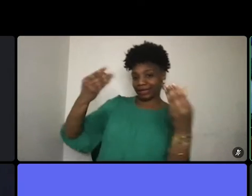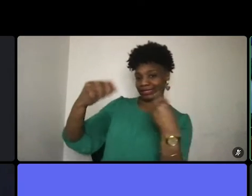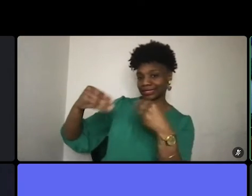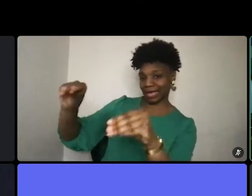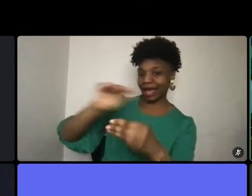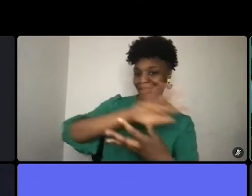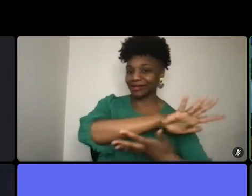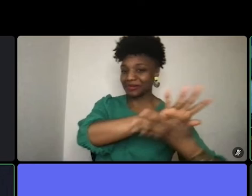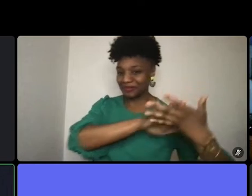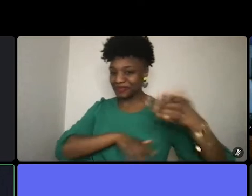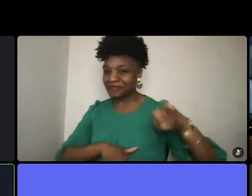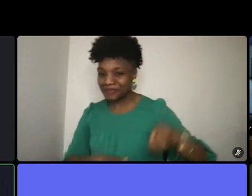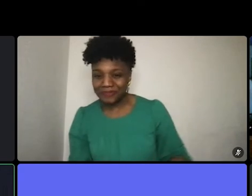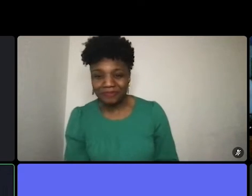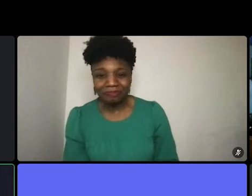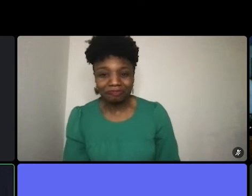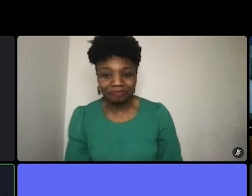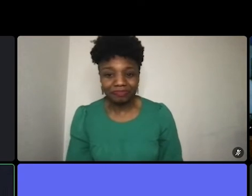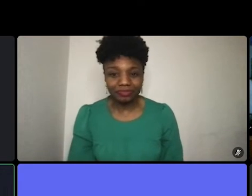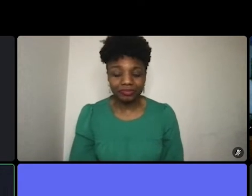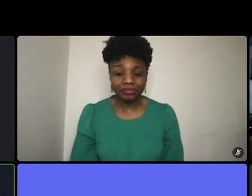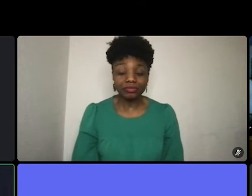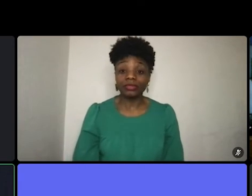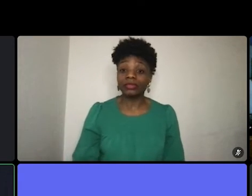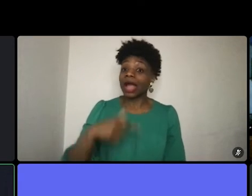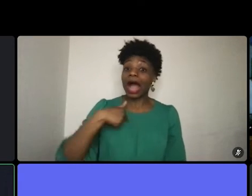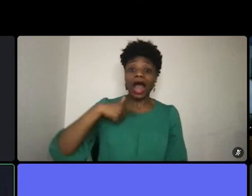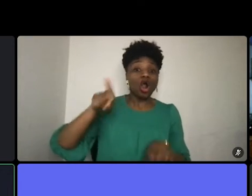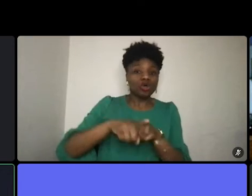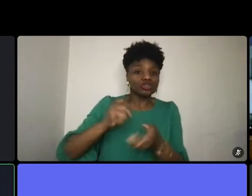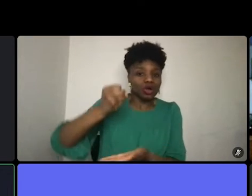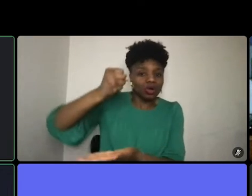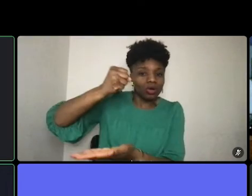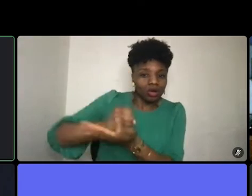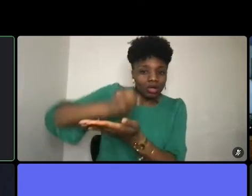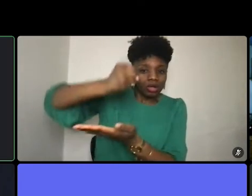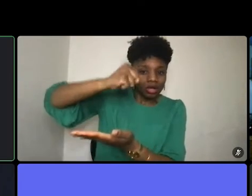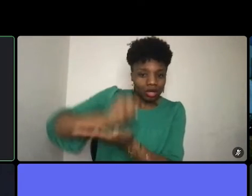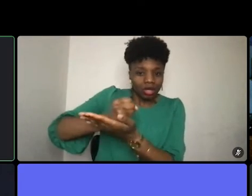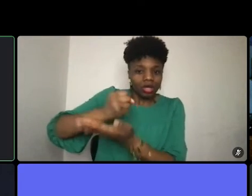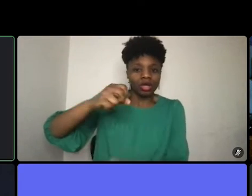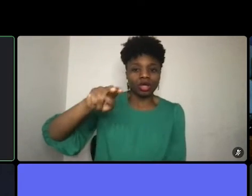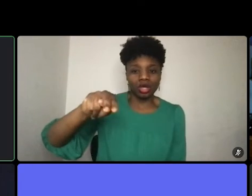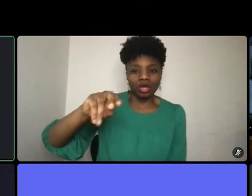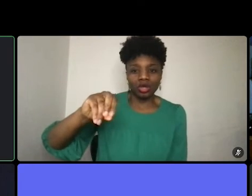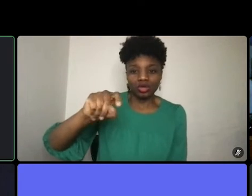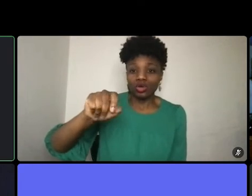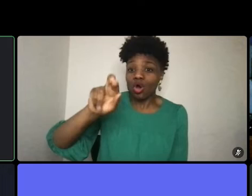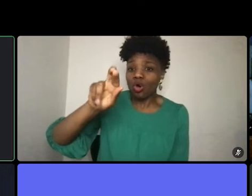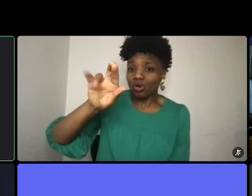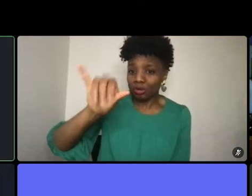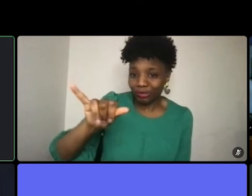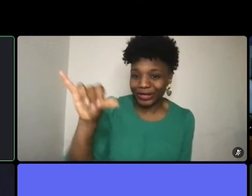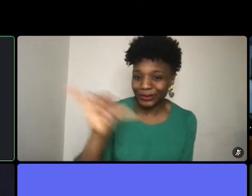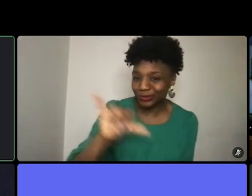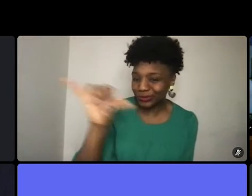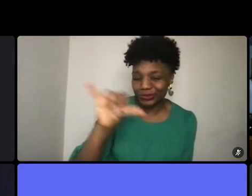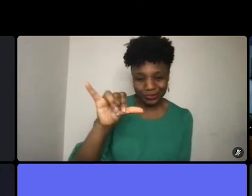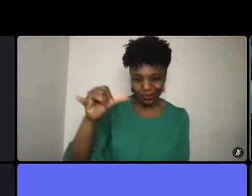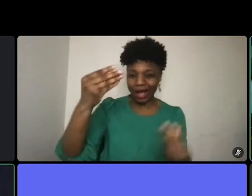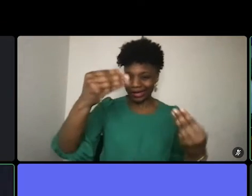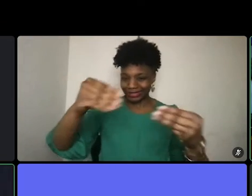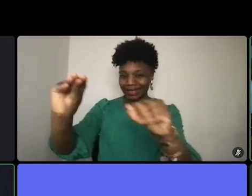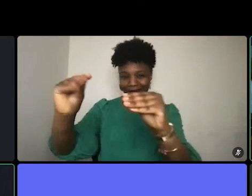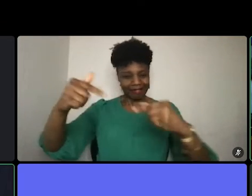mean? And if you need a notary public, that's me too. Tell them all the services, man. Get them